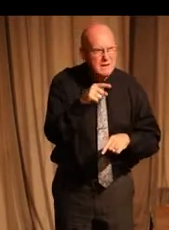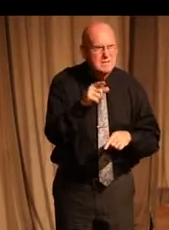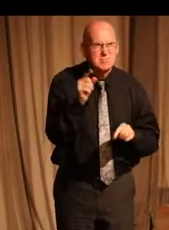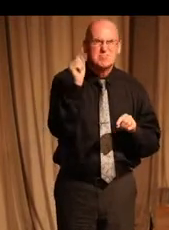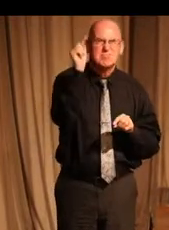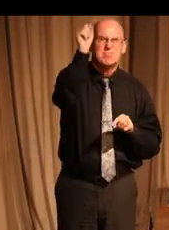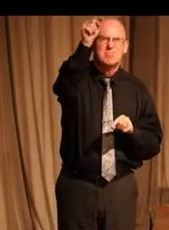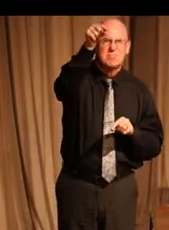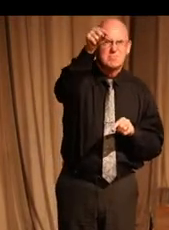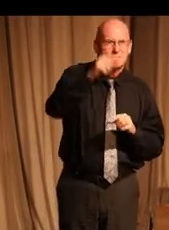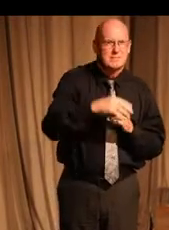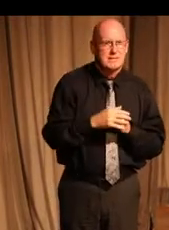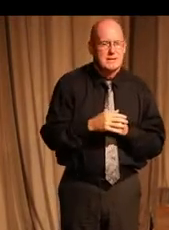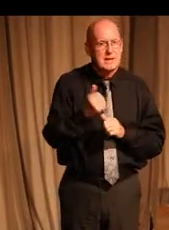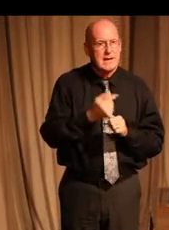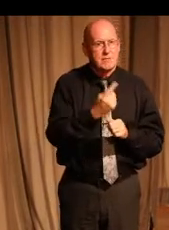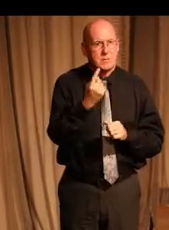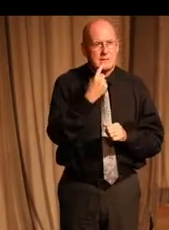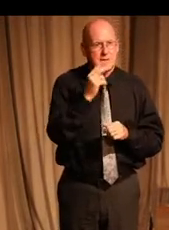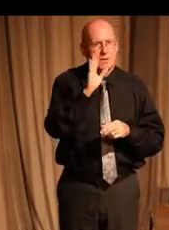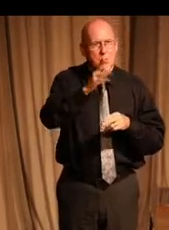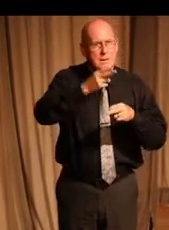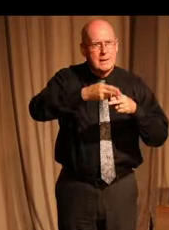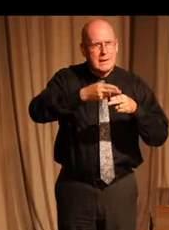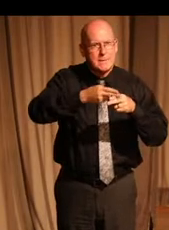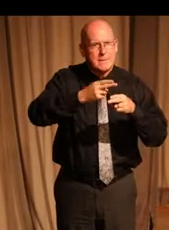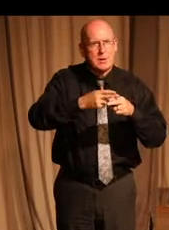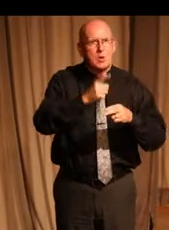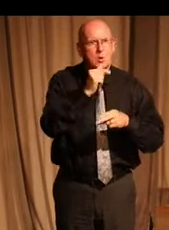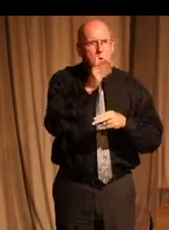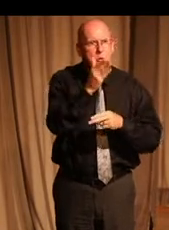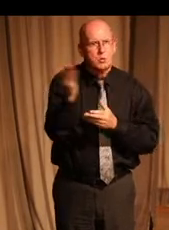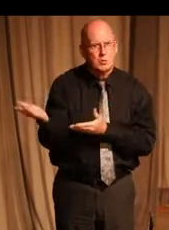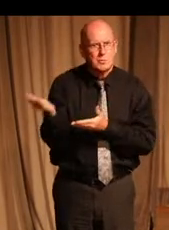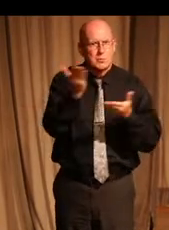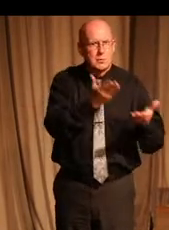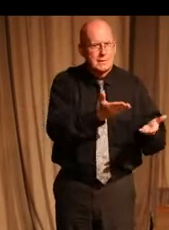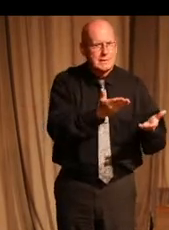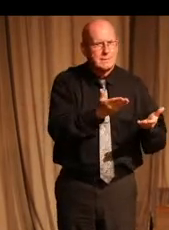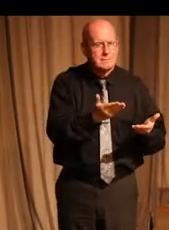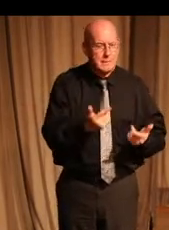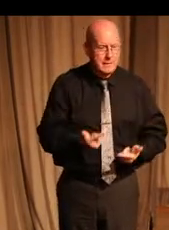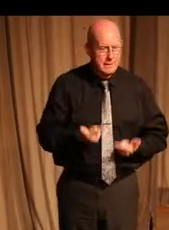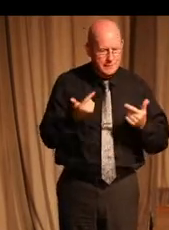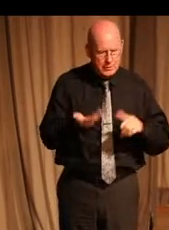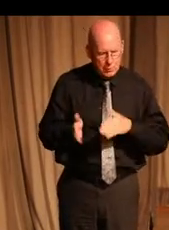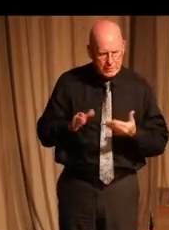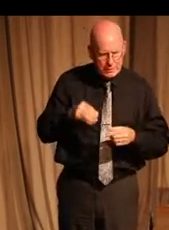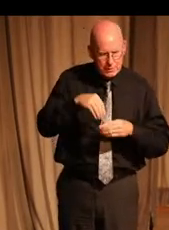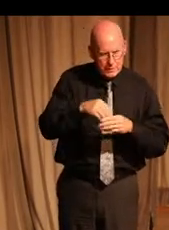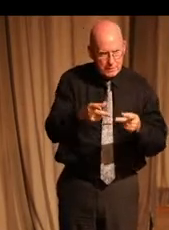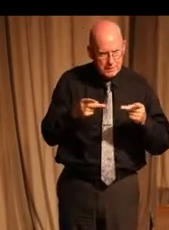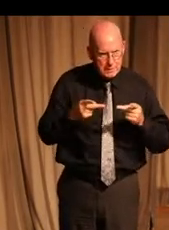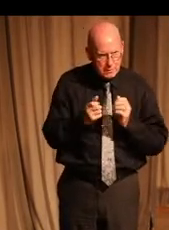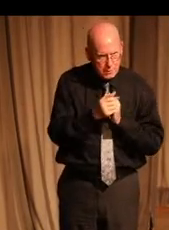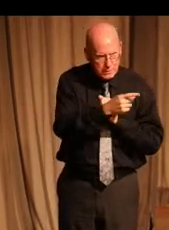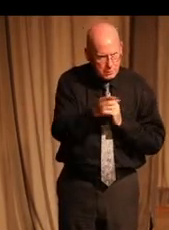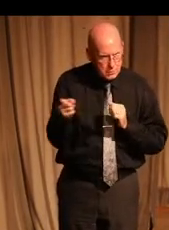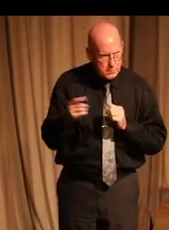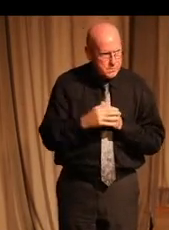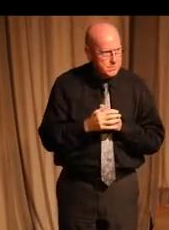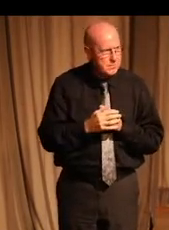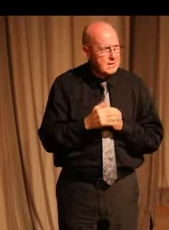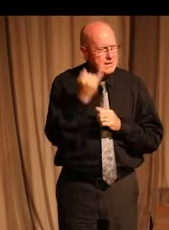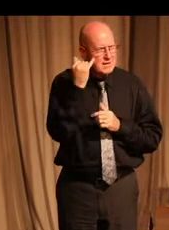like literally everybody just saying your name and who you bring, living or dead, into this space with you? If